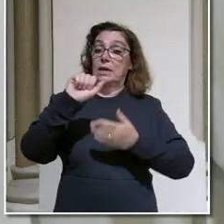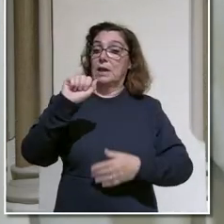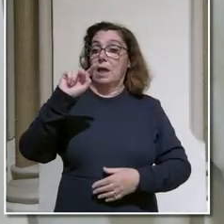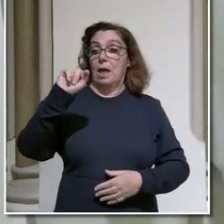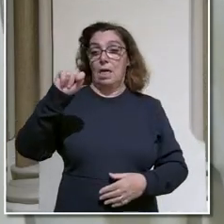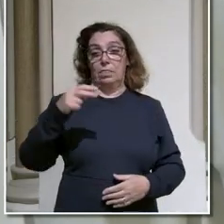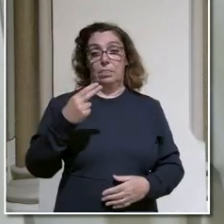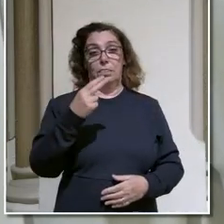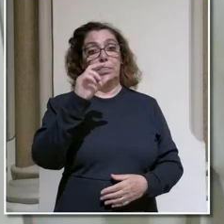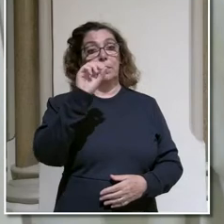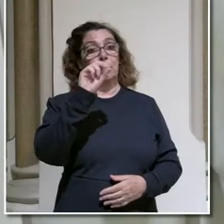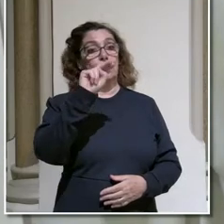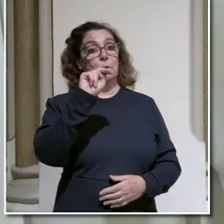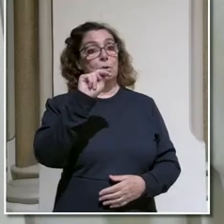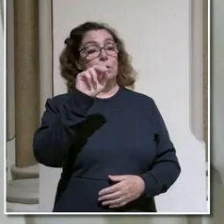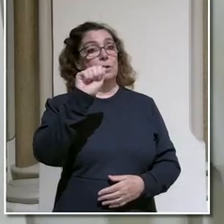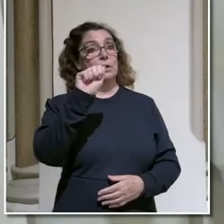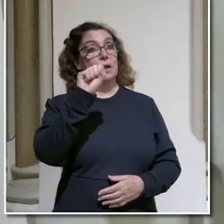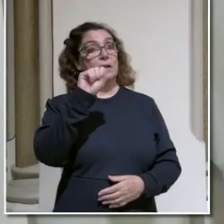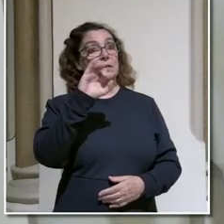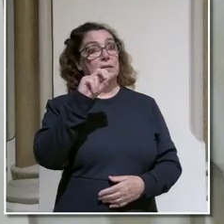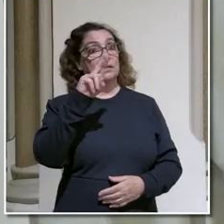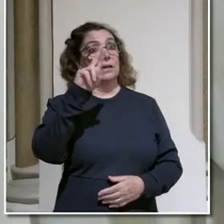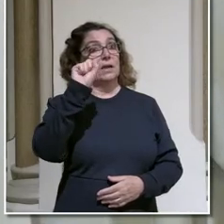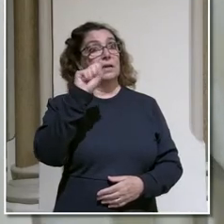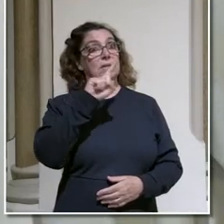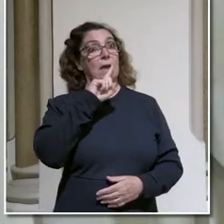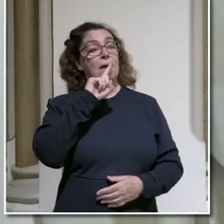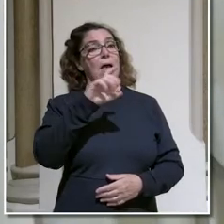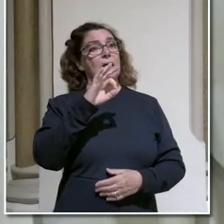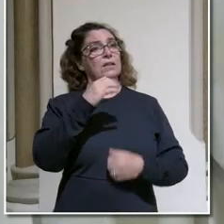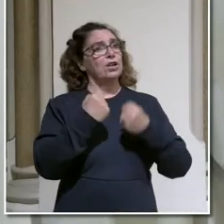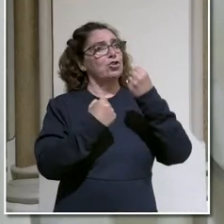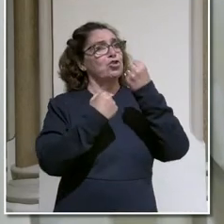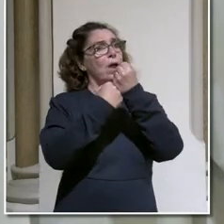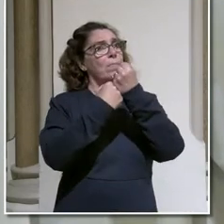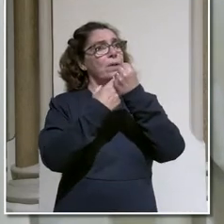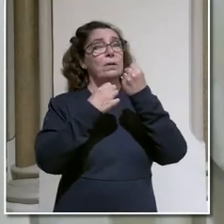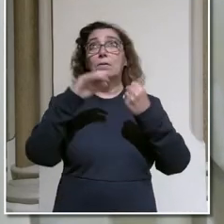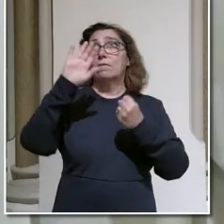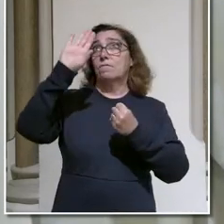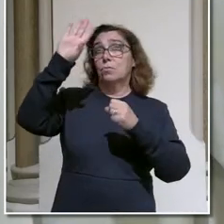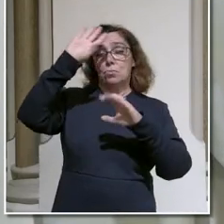Athanasius as an outstanding champion of your Son's divinity,